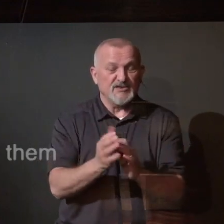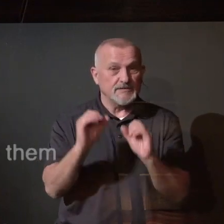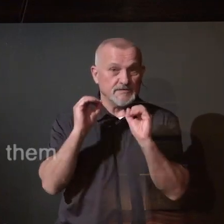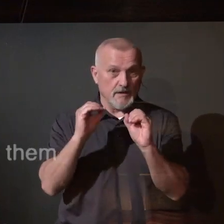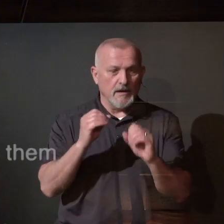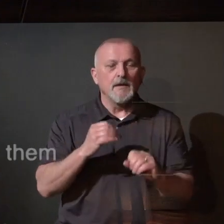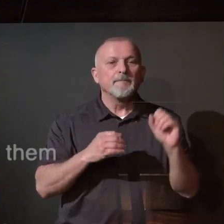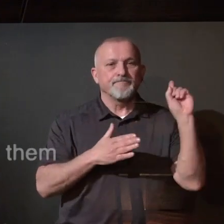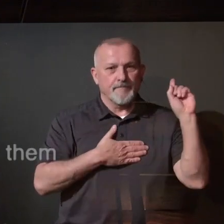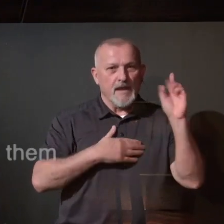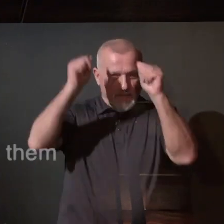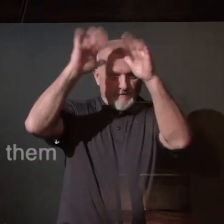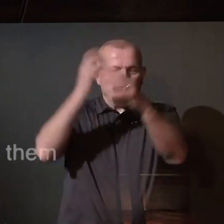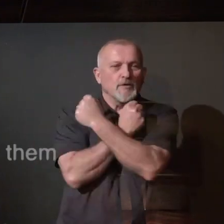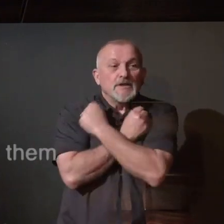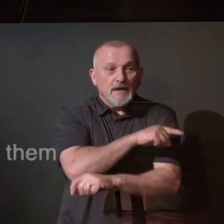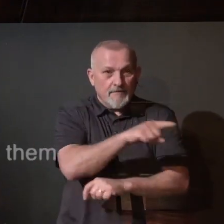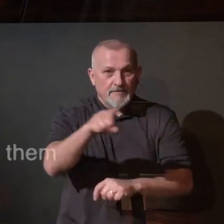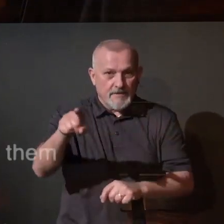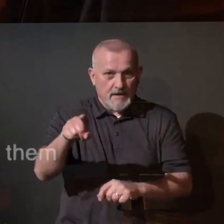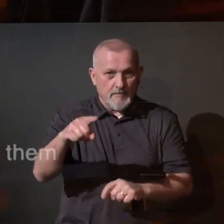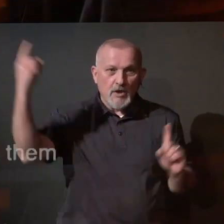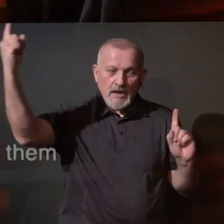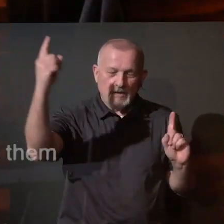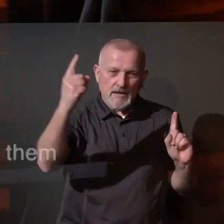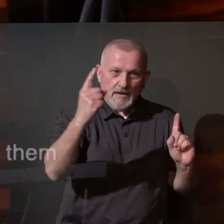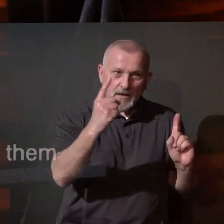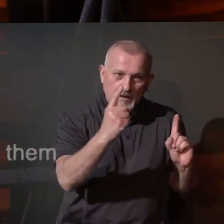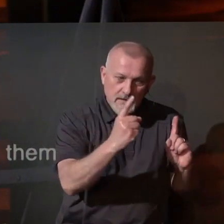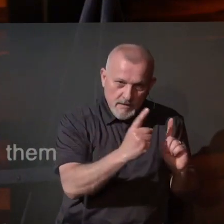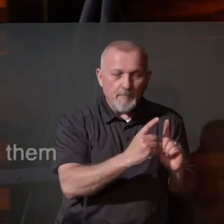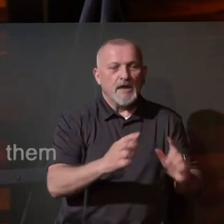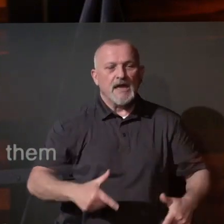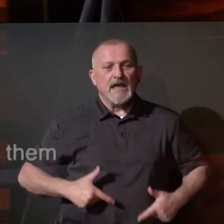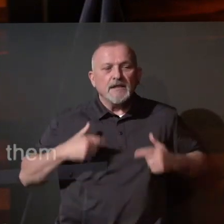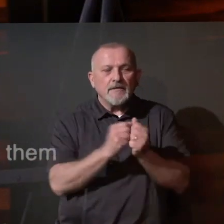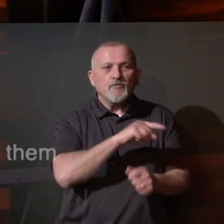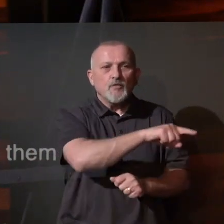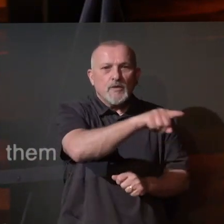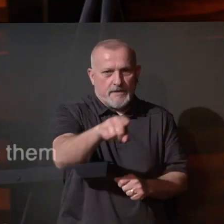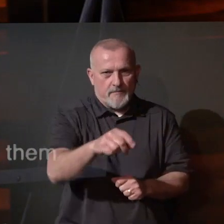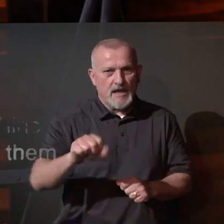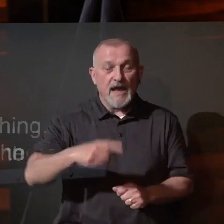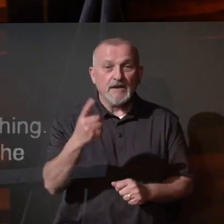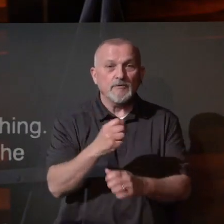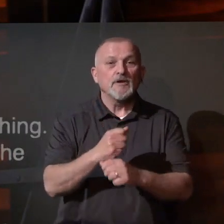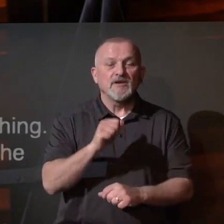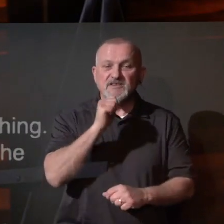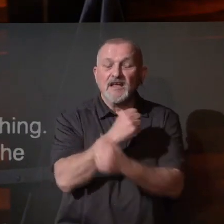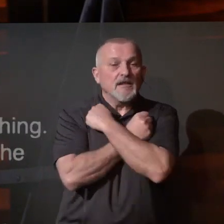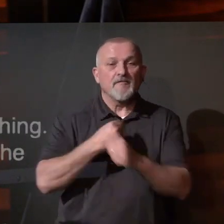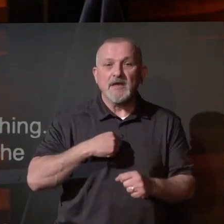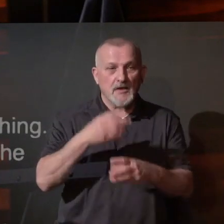"My Father will love them, and he will come to them and make our home with them." This is the Holy Spirit. "Anyone who does not love me will not obey my teachings.